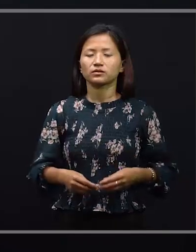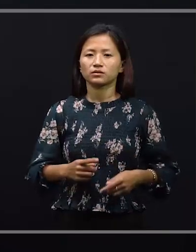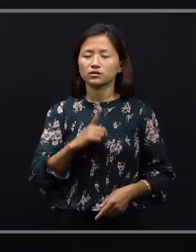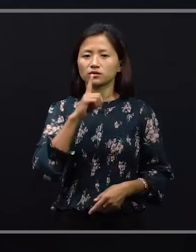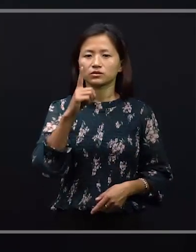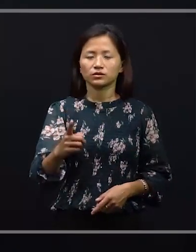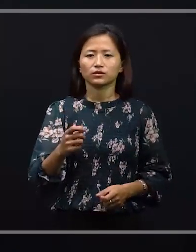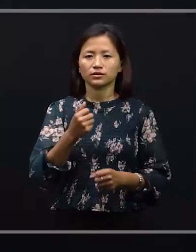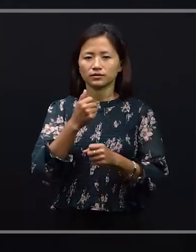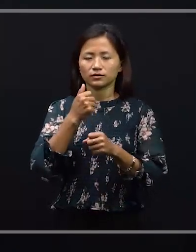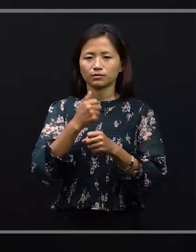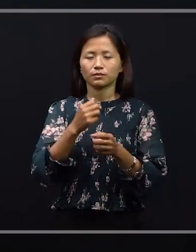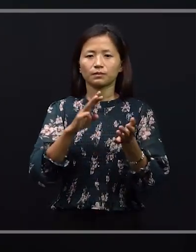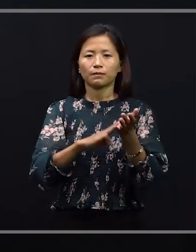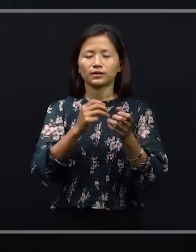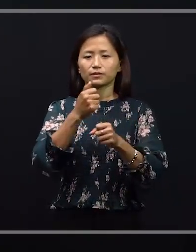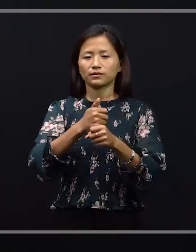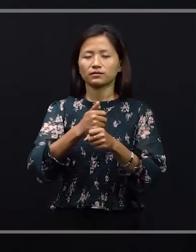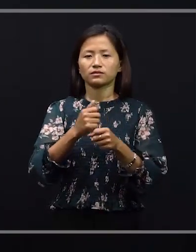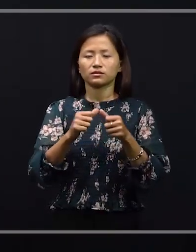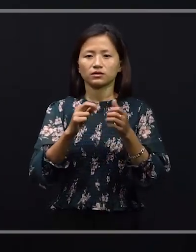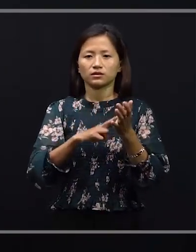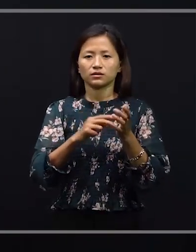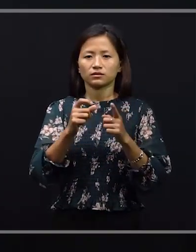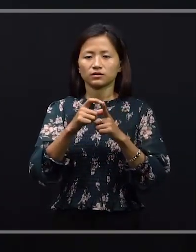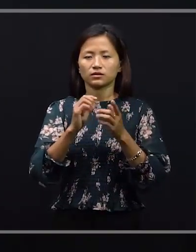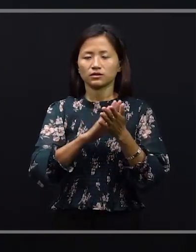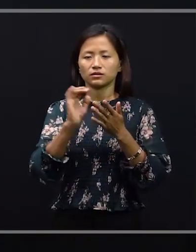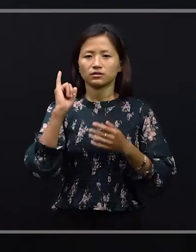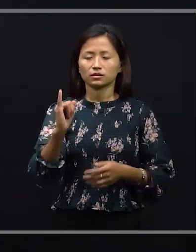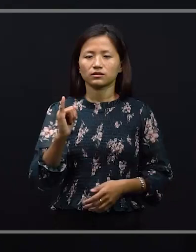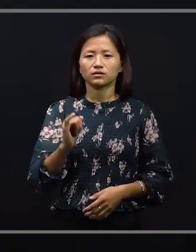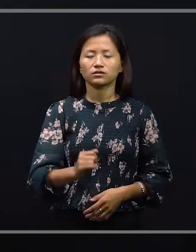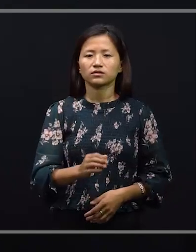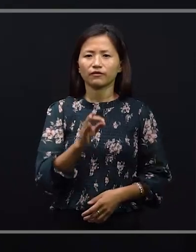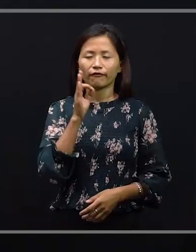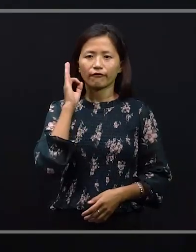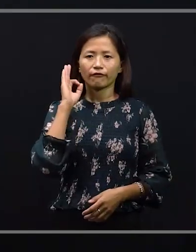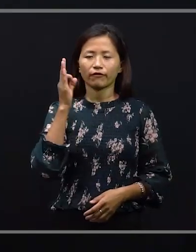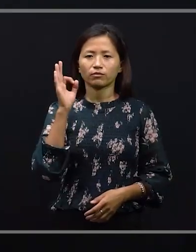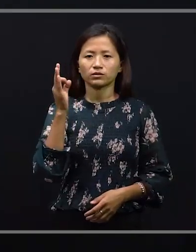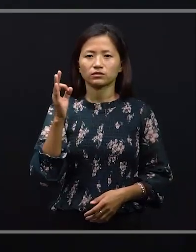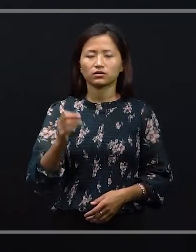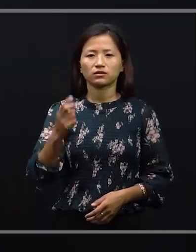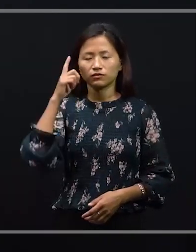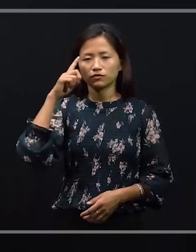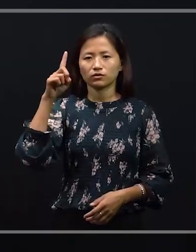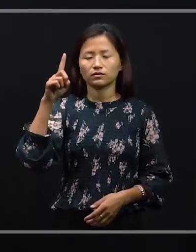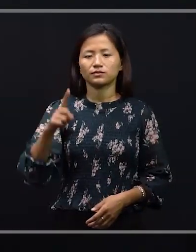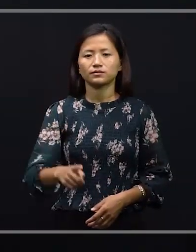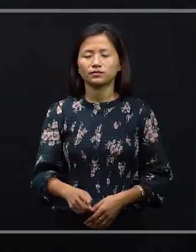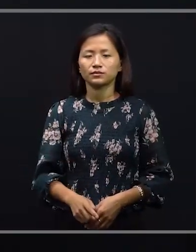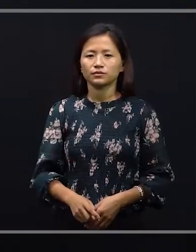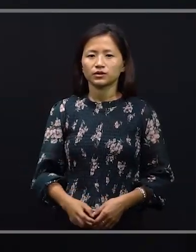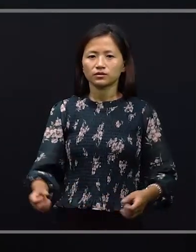Then Gandhiji, another thing is, he is also very famous, okay, he is very famous for